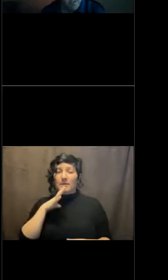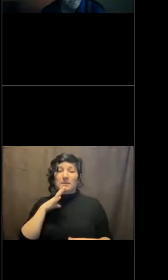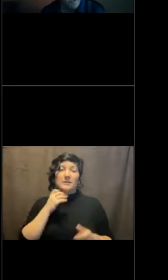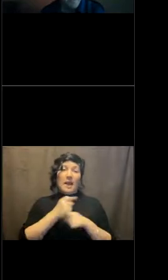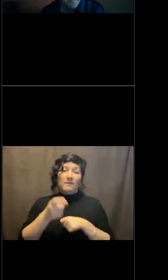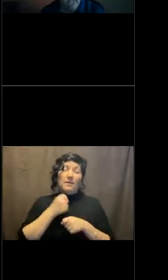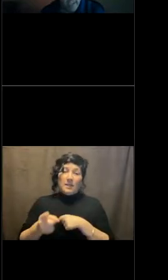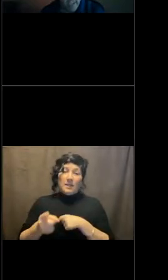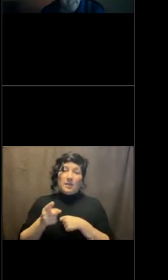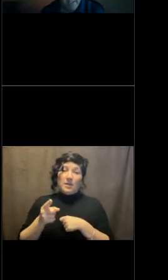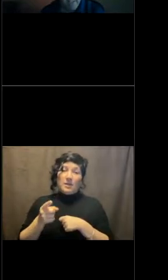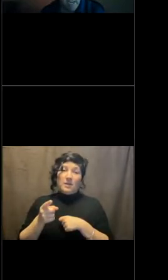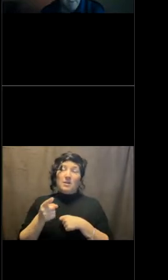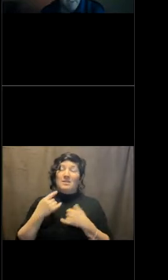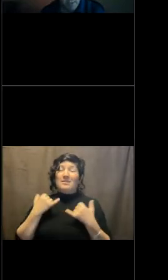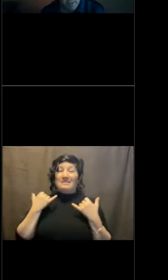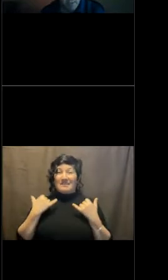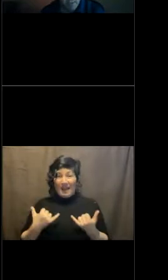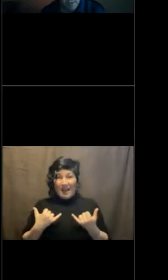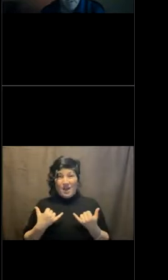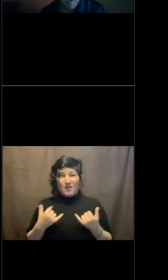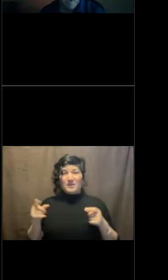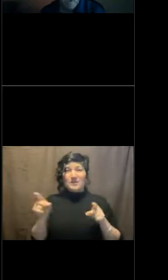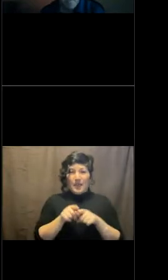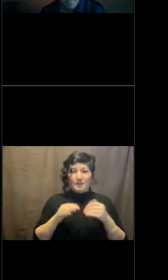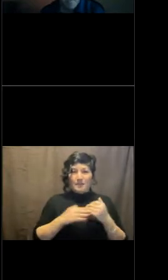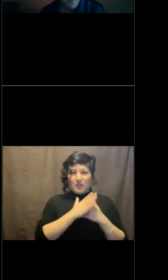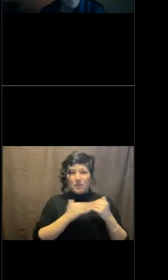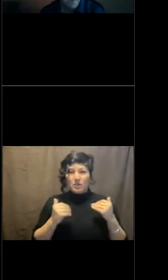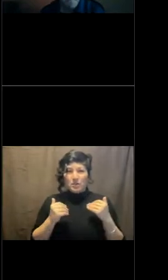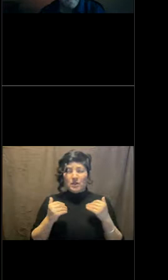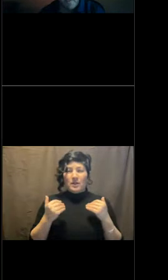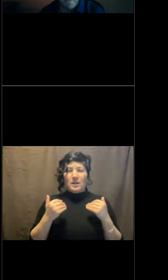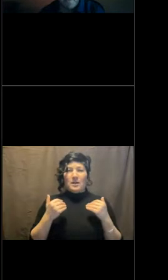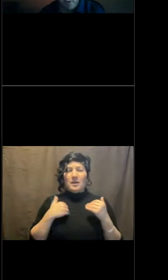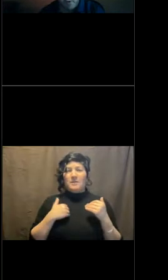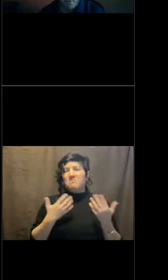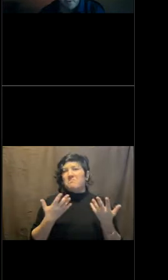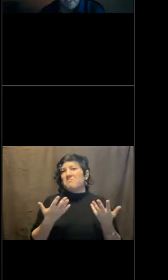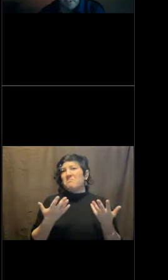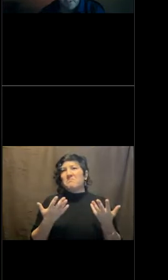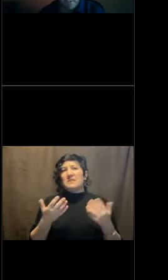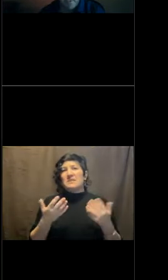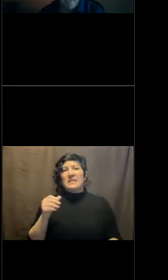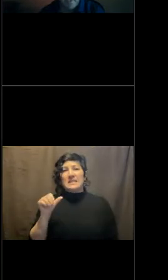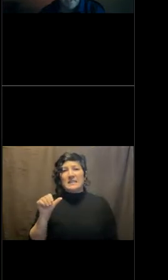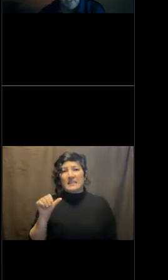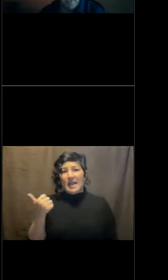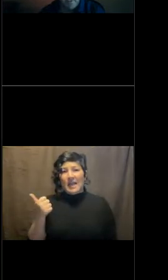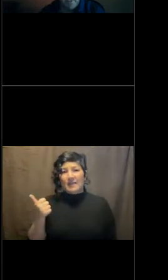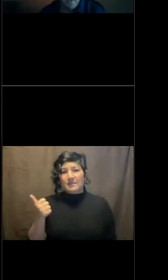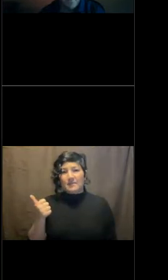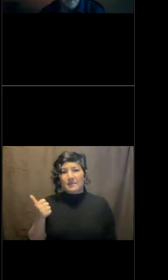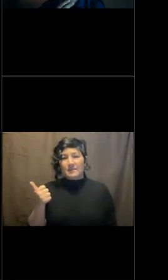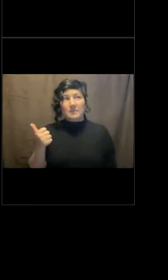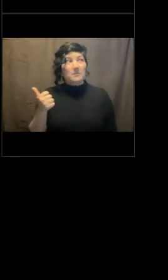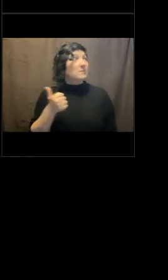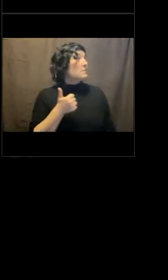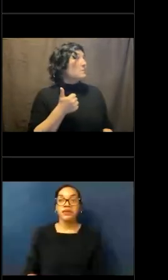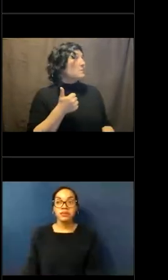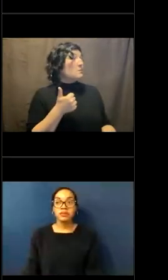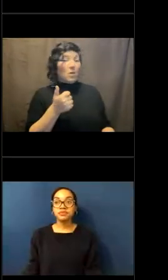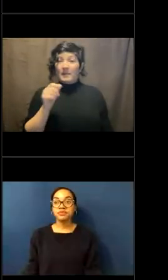nesting. Today, in that same nesting beach, they're lucky if they get 10 turtles nesting in a single season. so